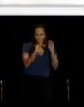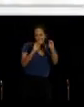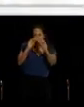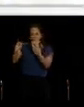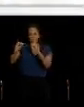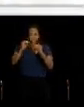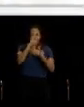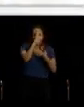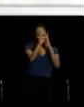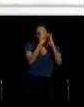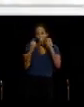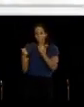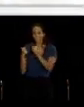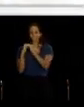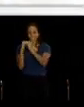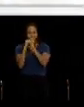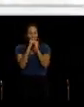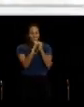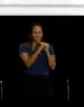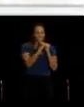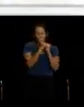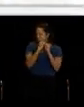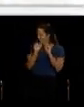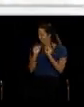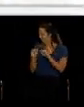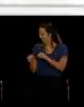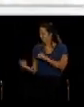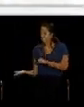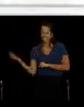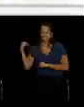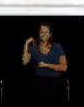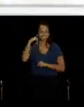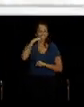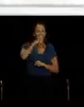from far away.